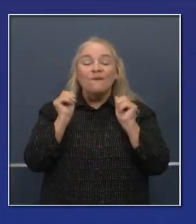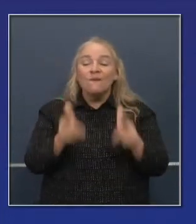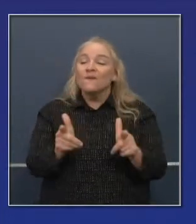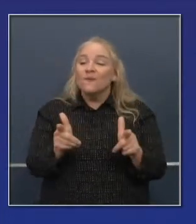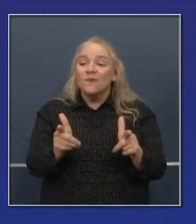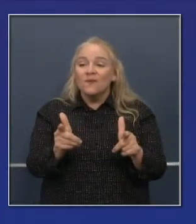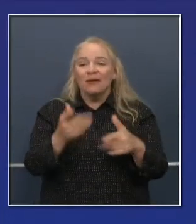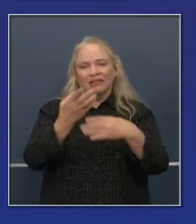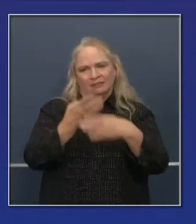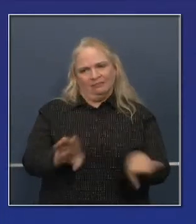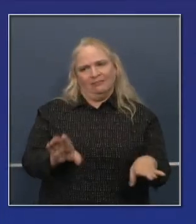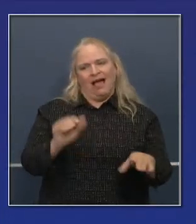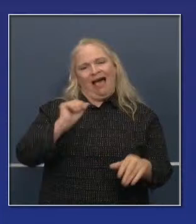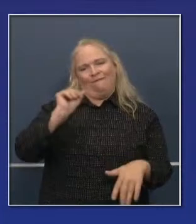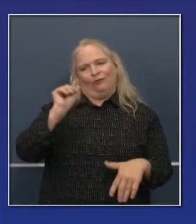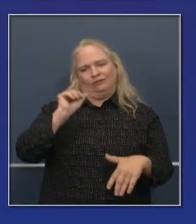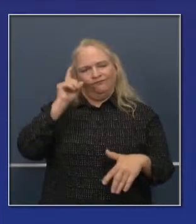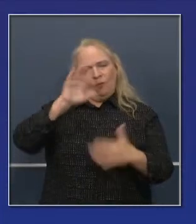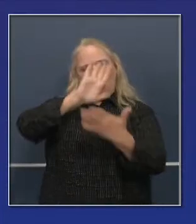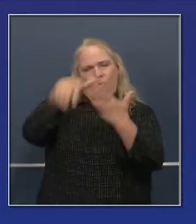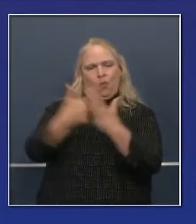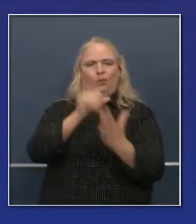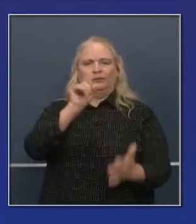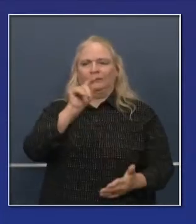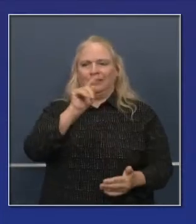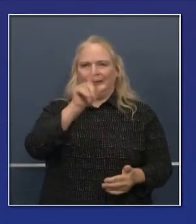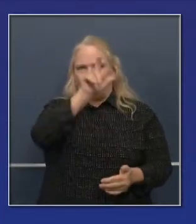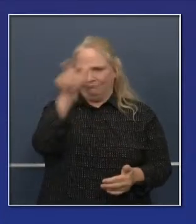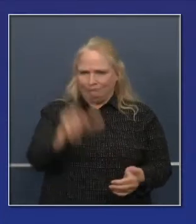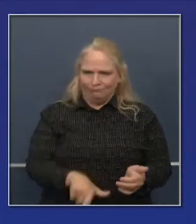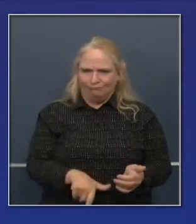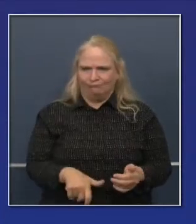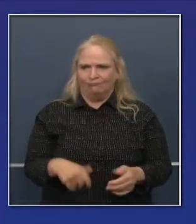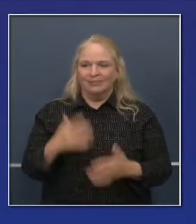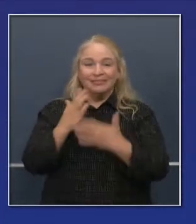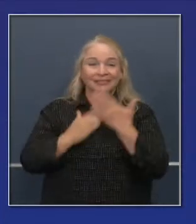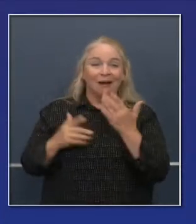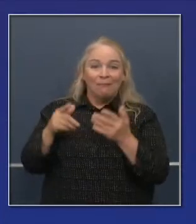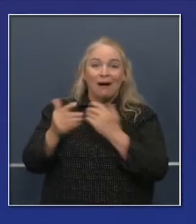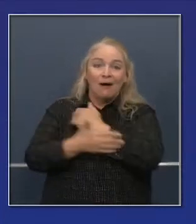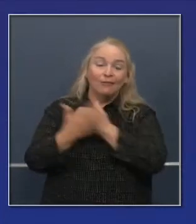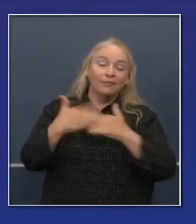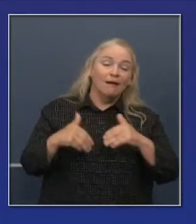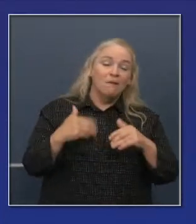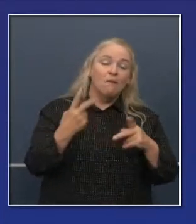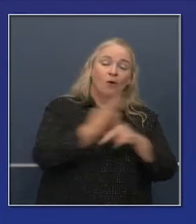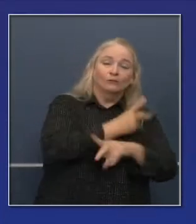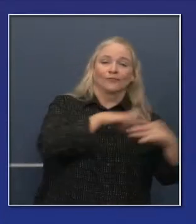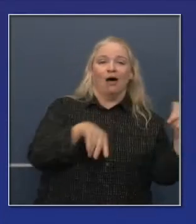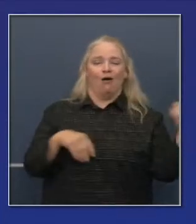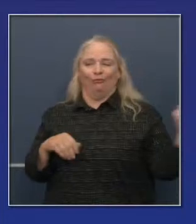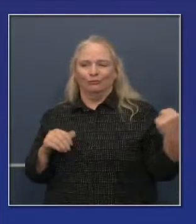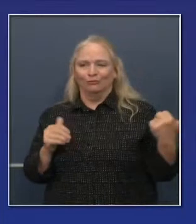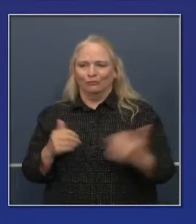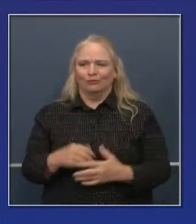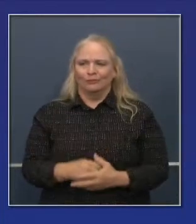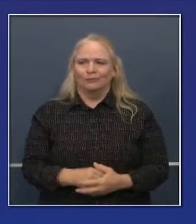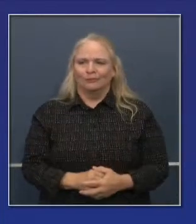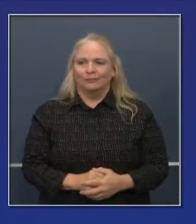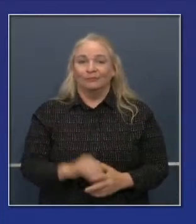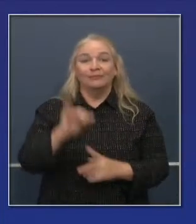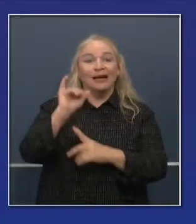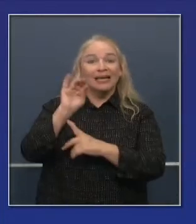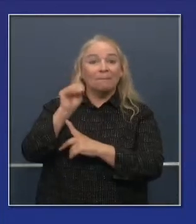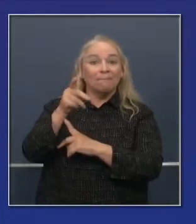in the past around Imperial County. The reason we are moving forward today with additional dimmer